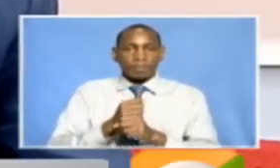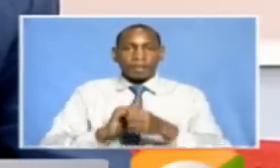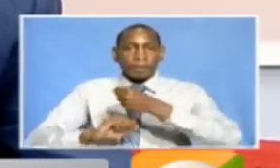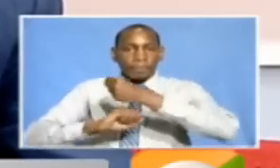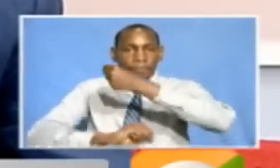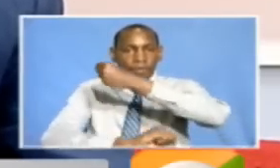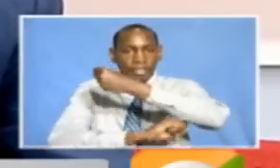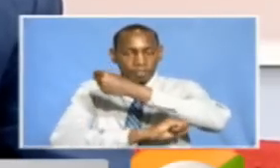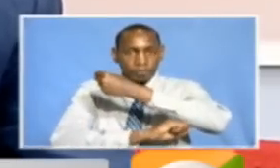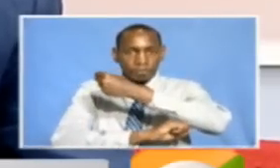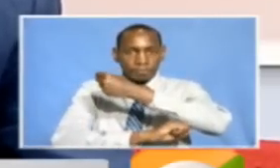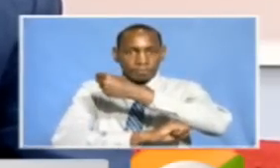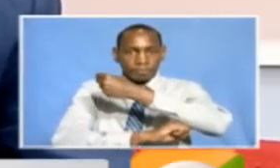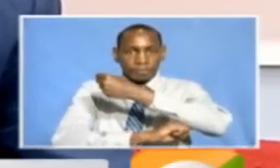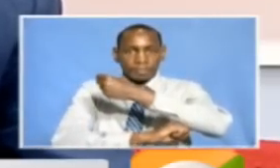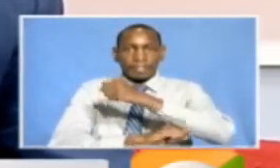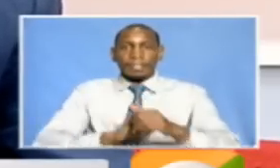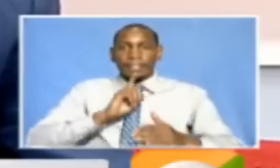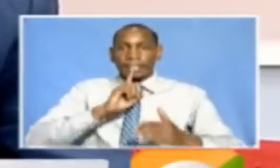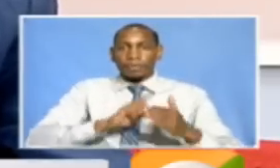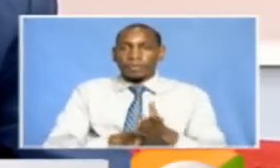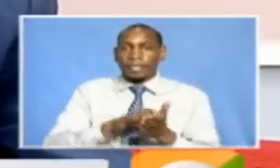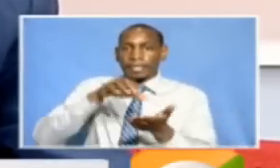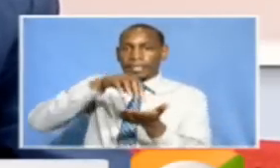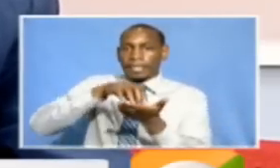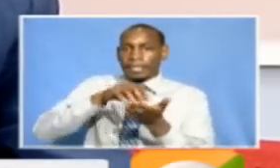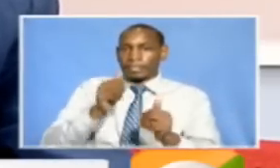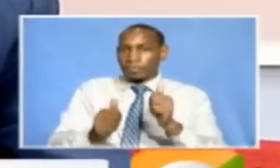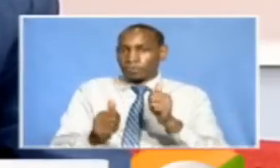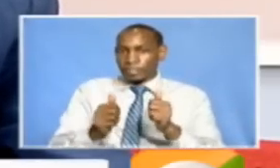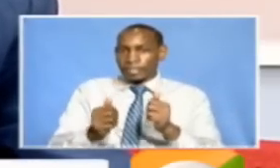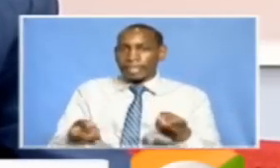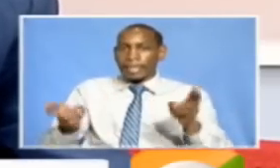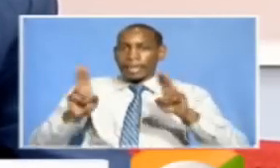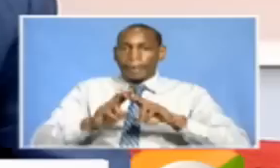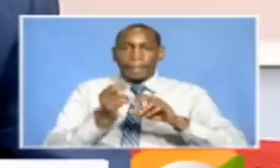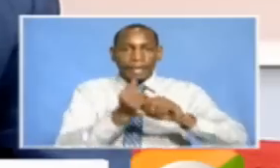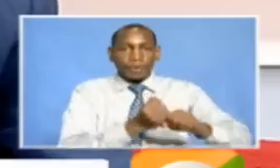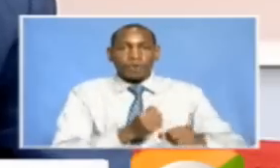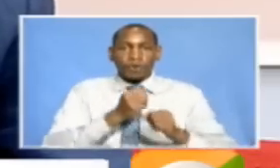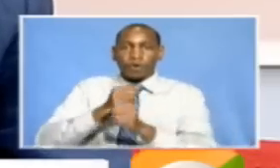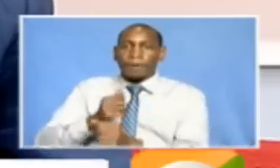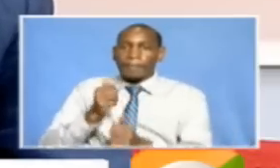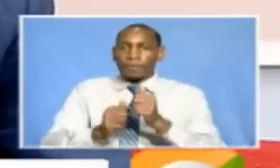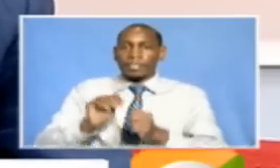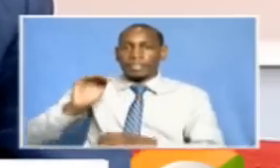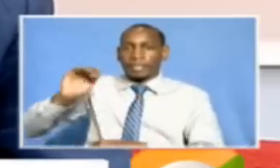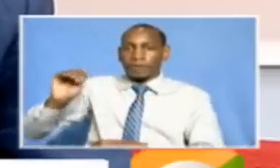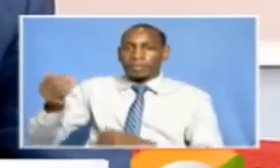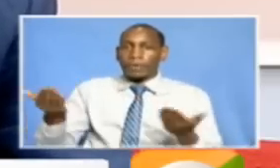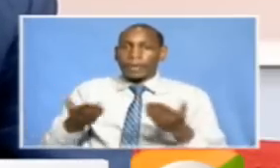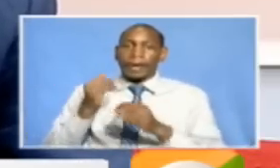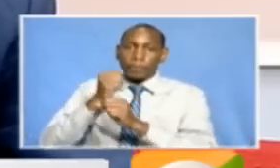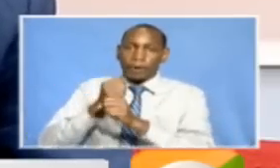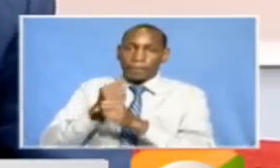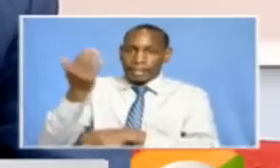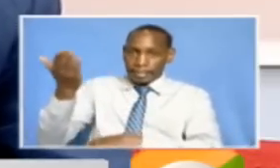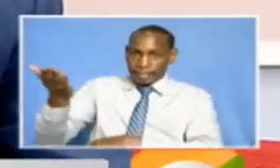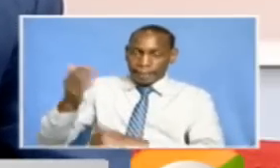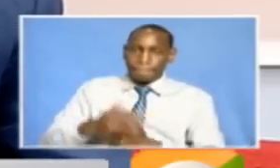Mm. And you rightly pointed out a case like the one that happened in Homa Bay, which is one of the counties where we work.